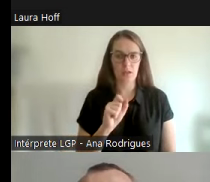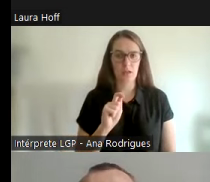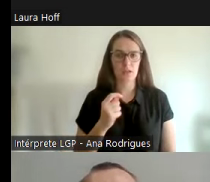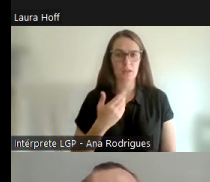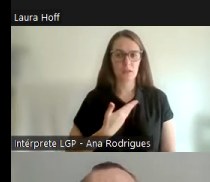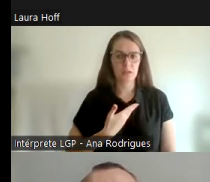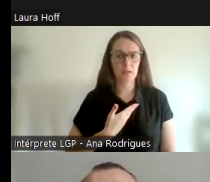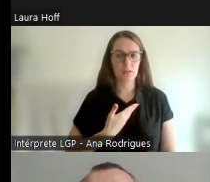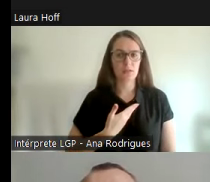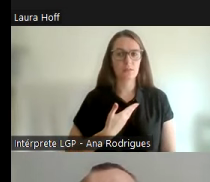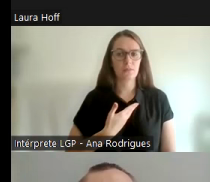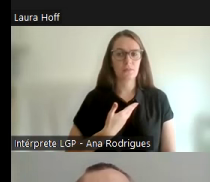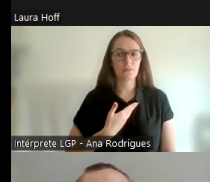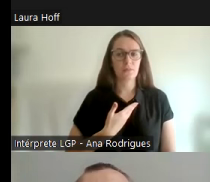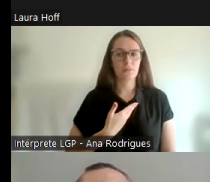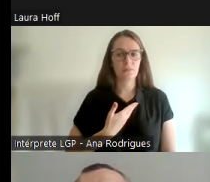Szeged